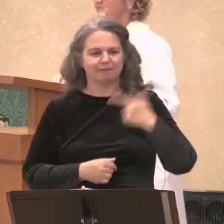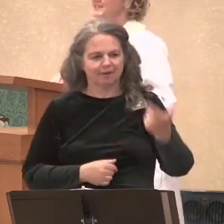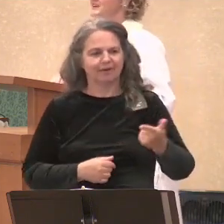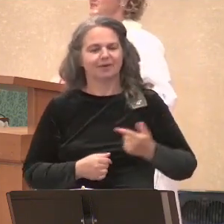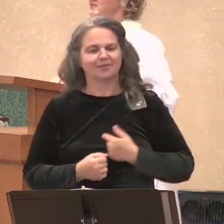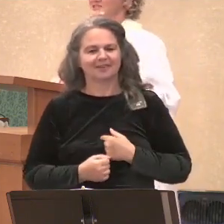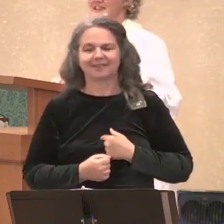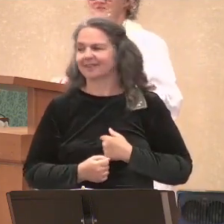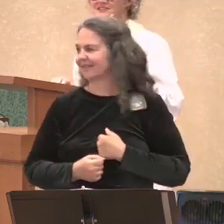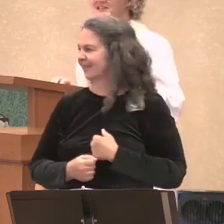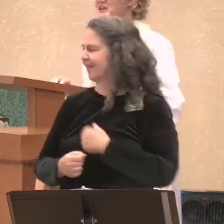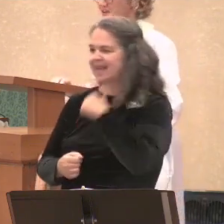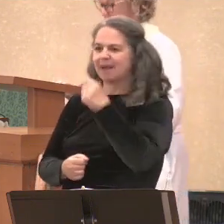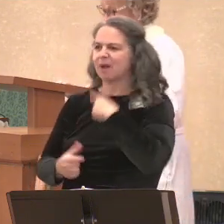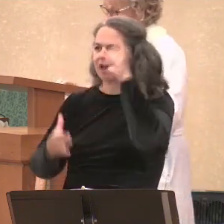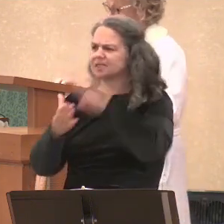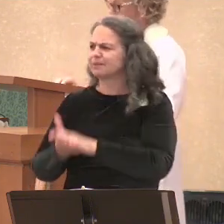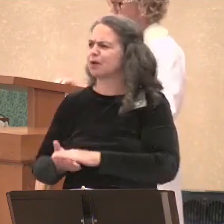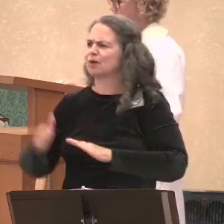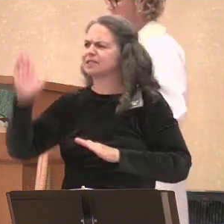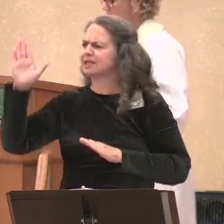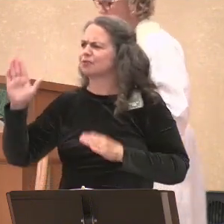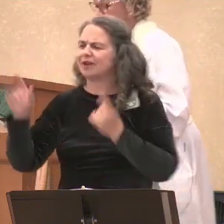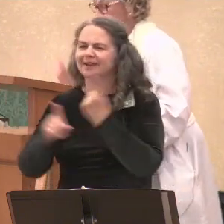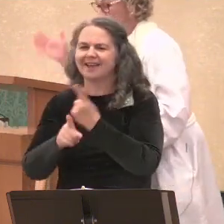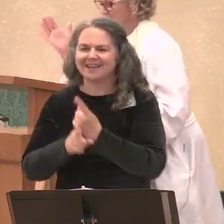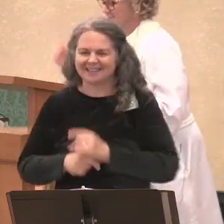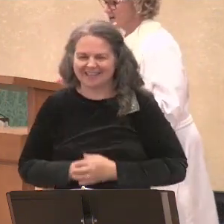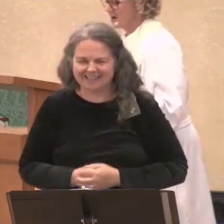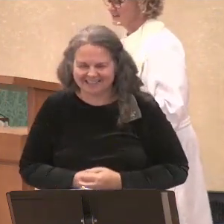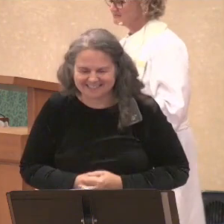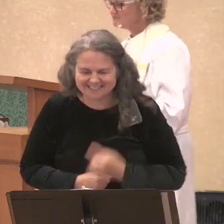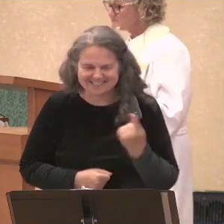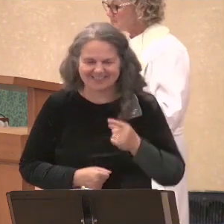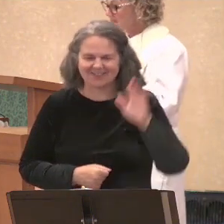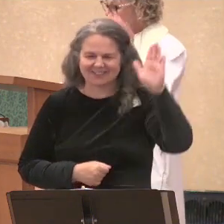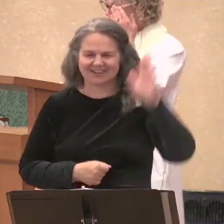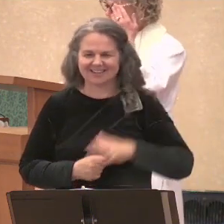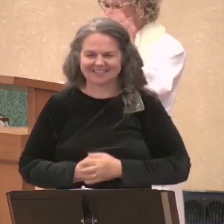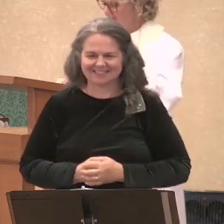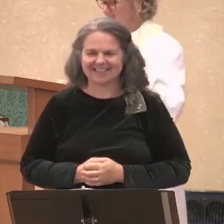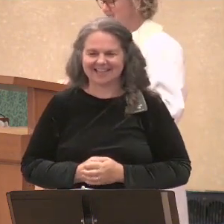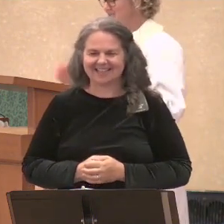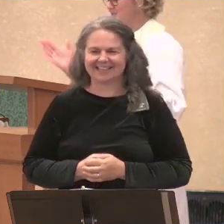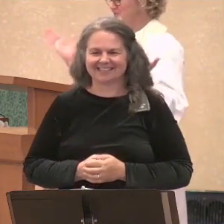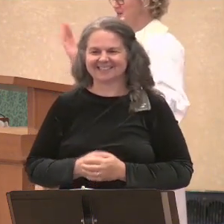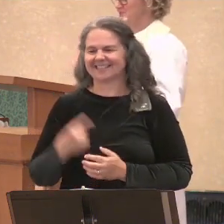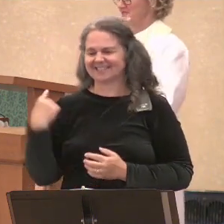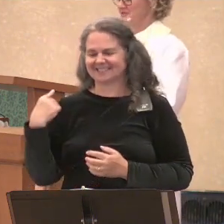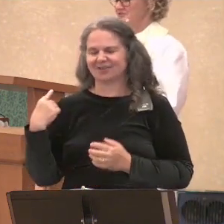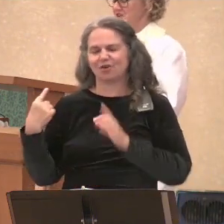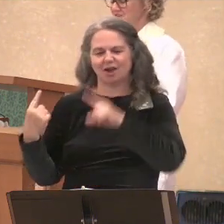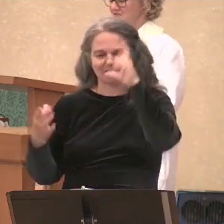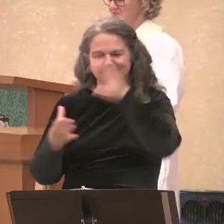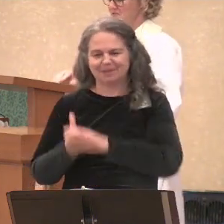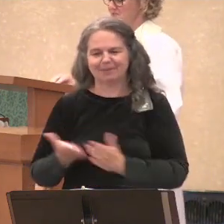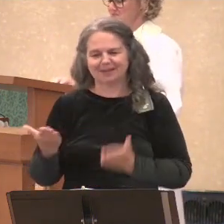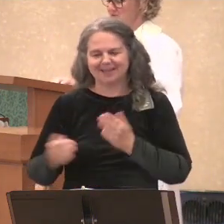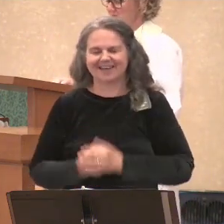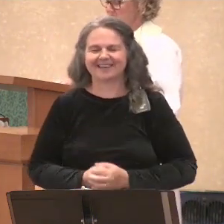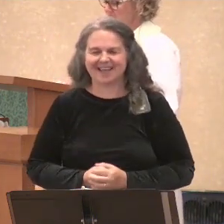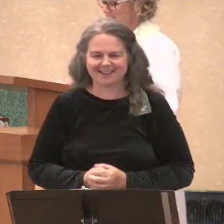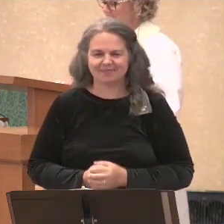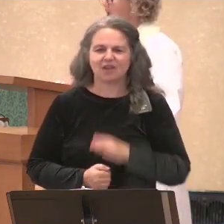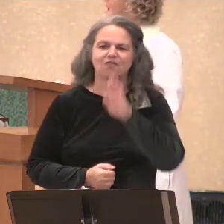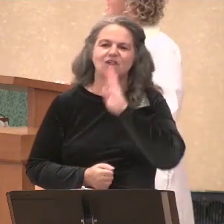hand. That wasn't Larry that raised his hand, was it? Someone raises their hand. Yeah, it turns out to be frustrating for both